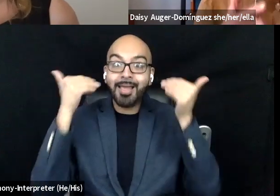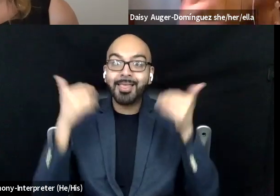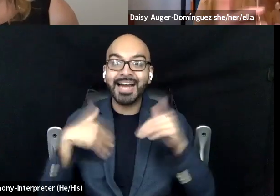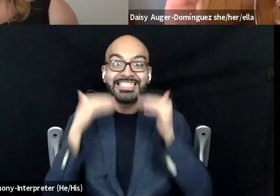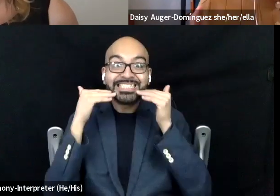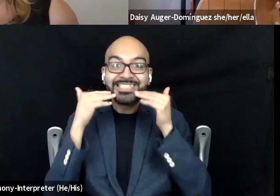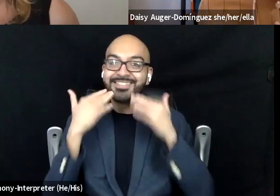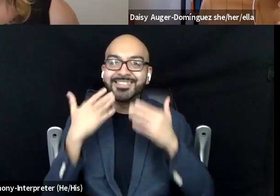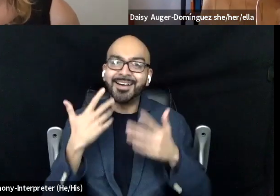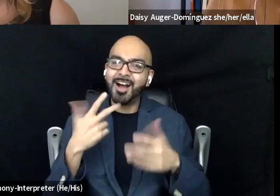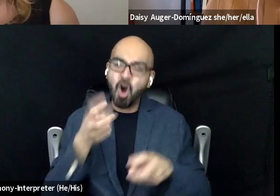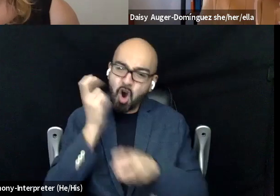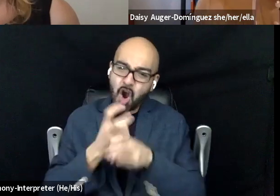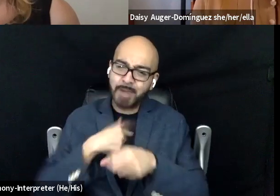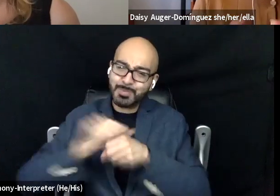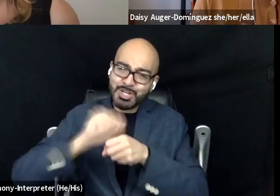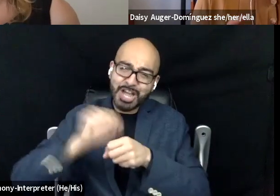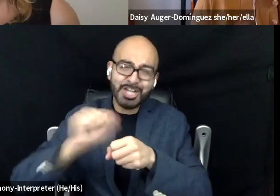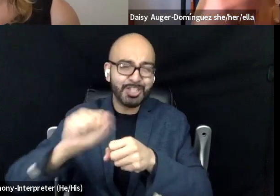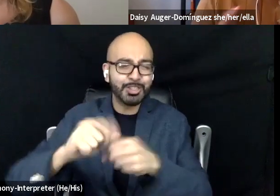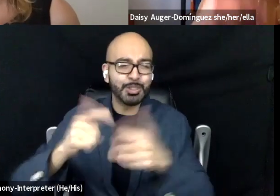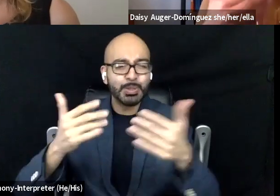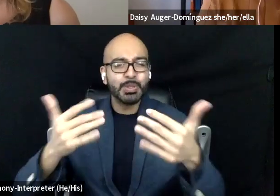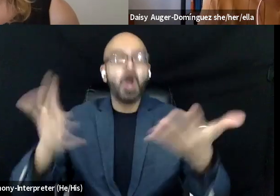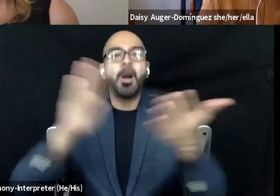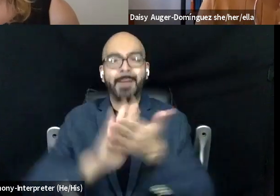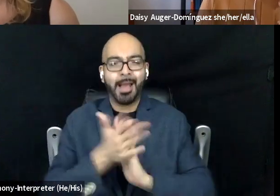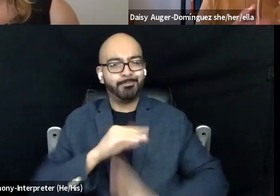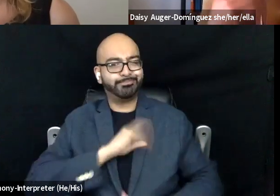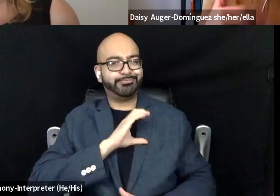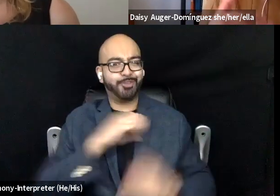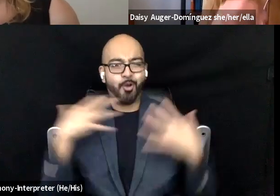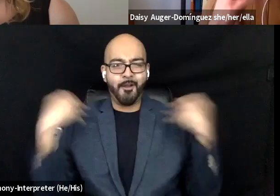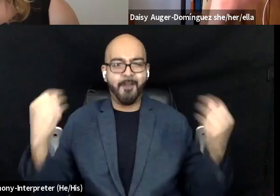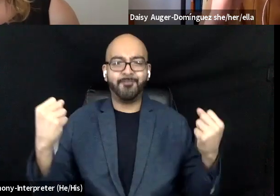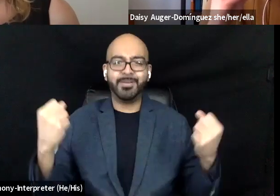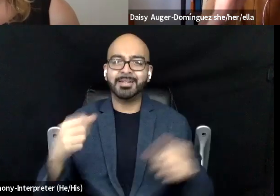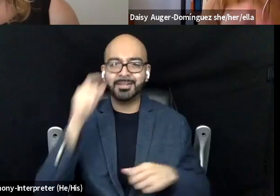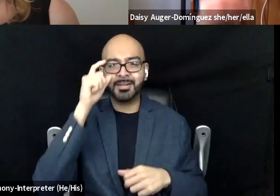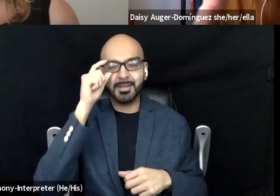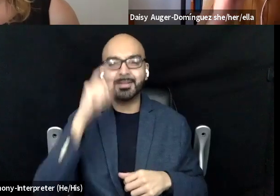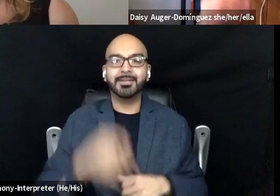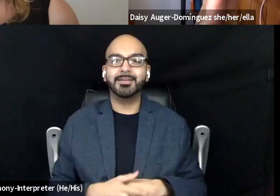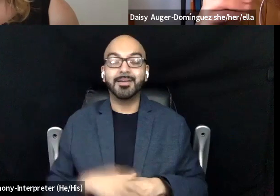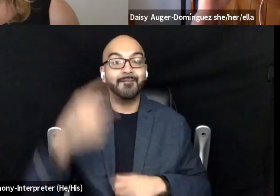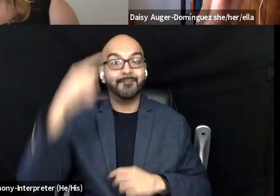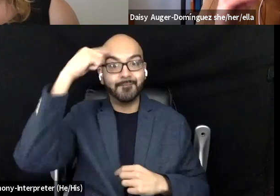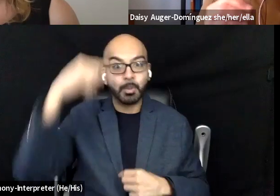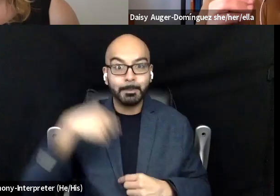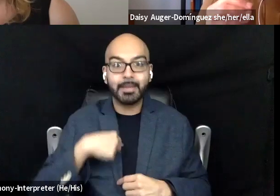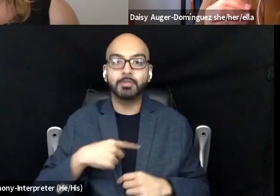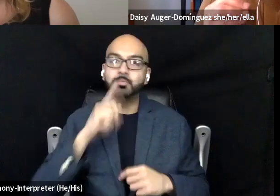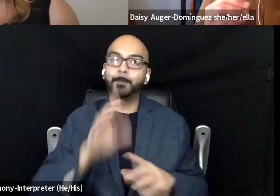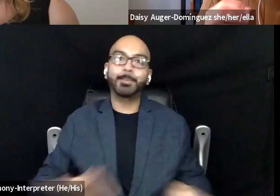not something that I just, you know, that came about. It happened over time. But I do have to say that for me, it was really critical in those